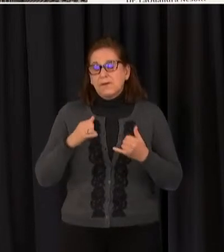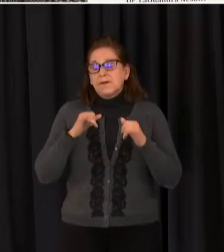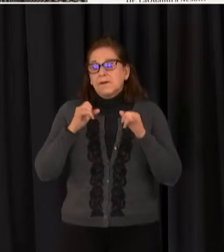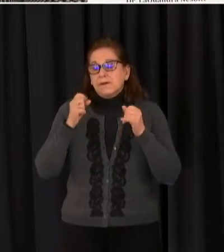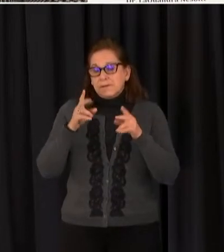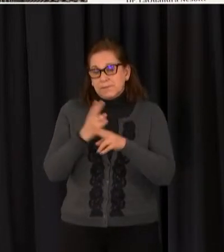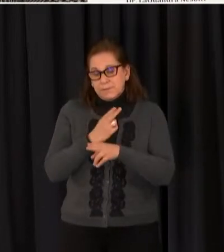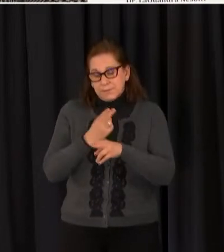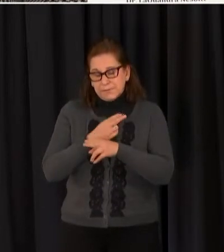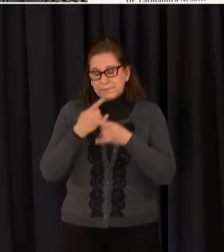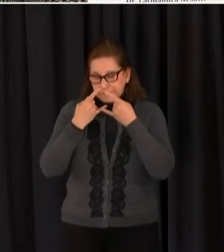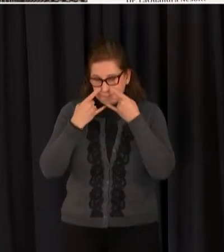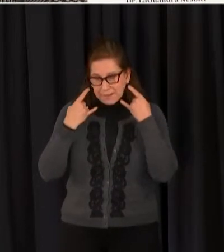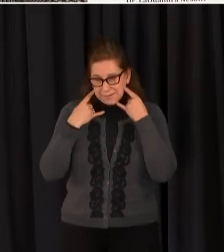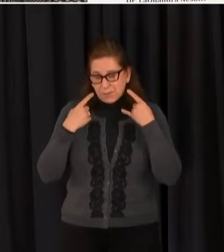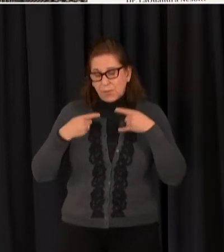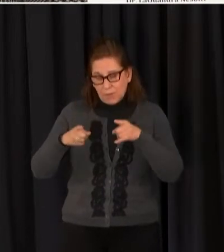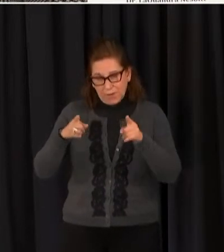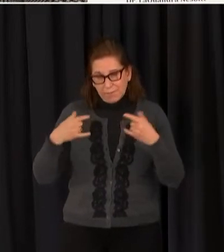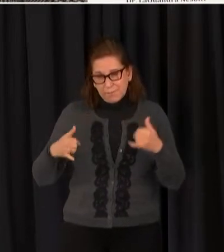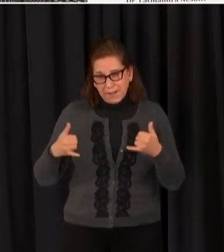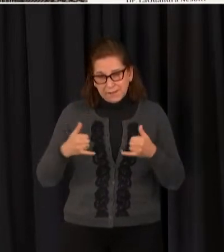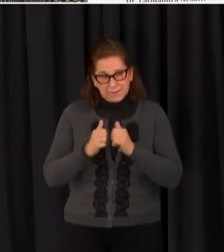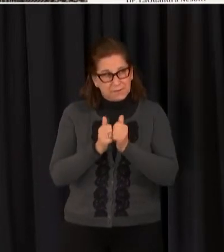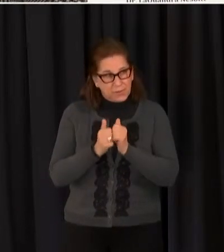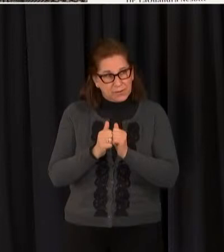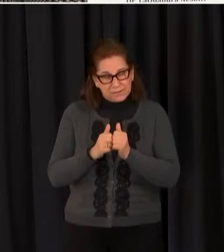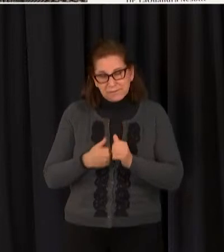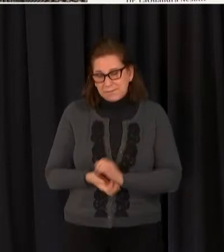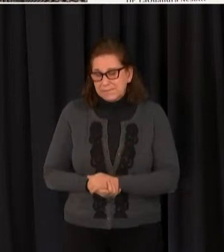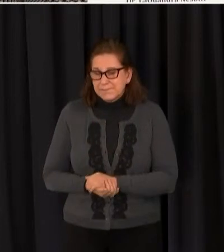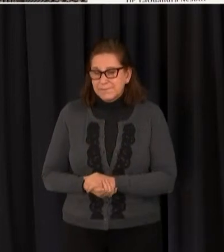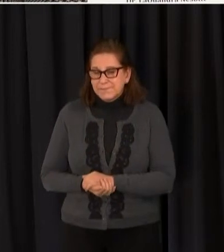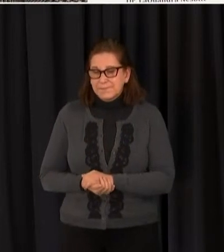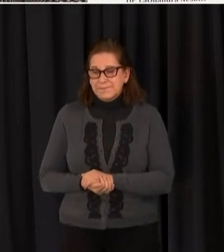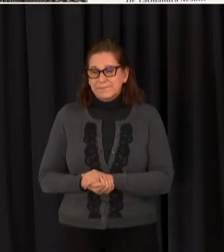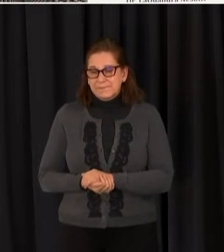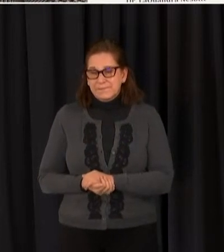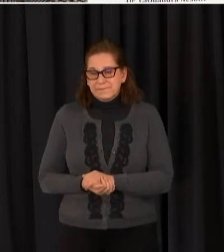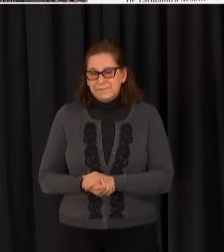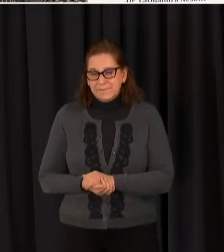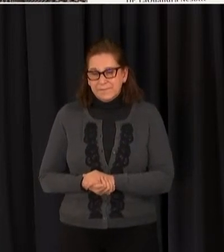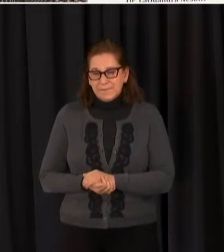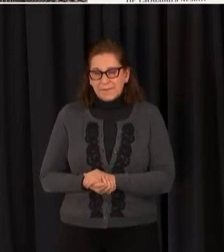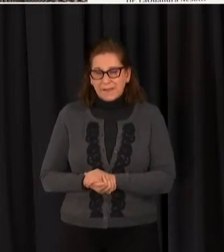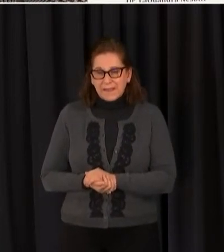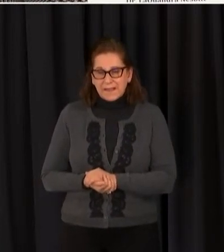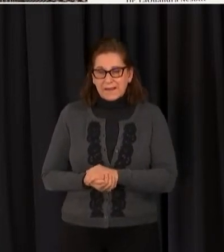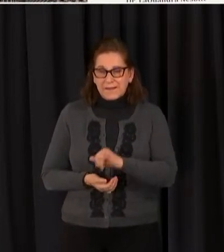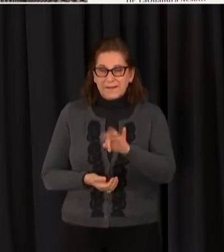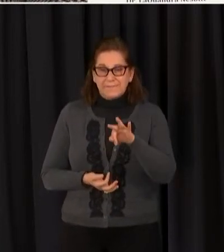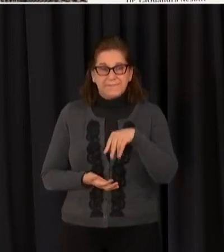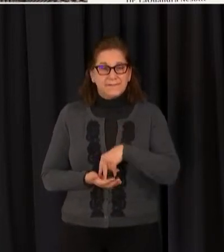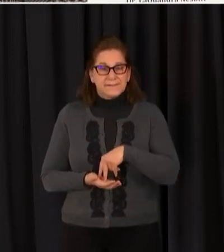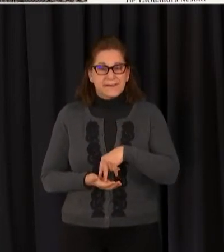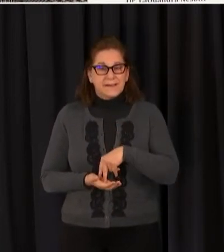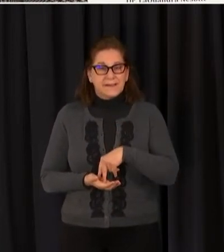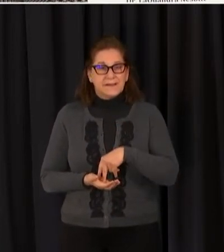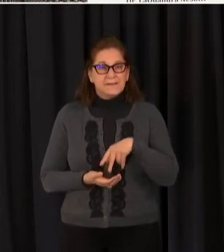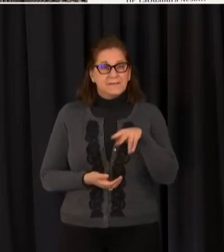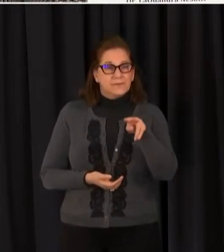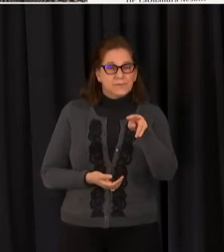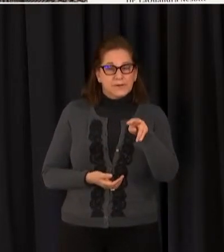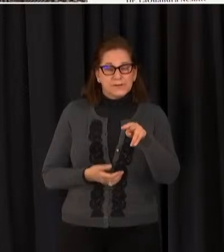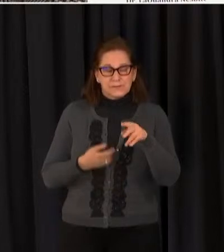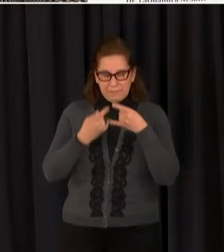distant during their sporting activities, in particular where they are not doing active play and team competition on the court or the